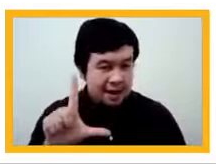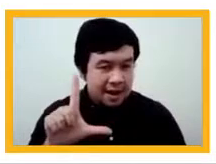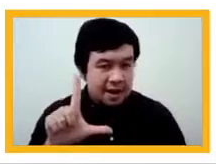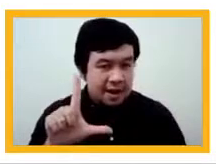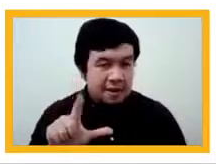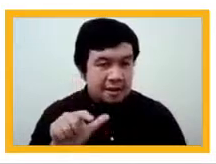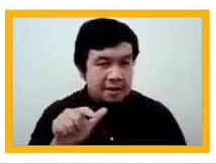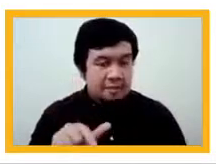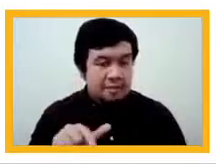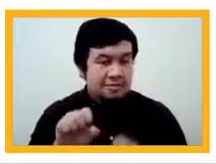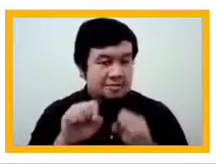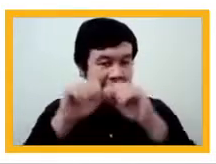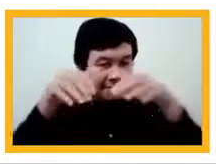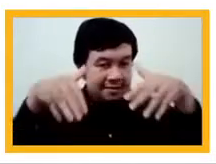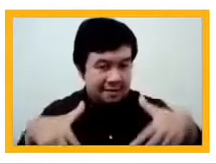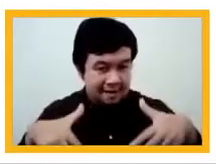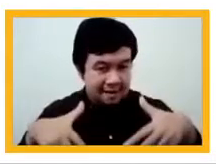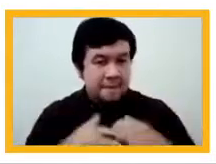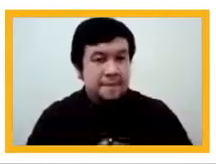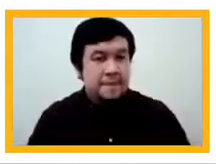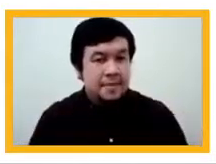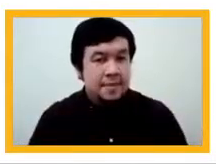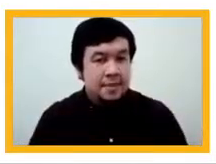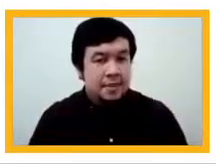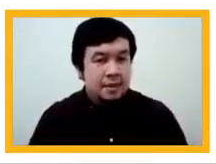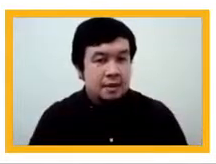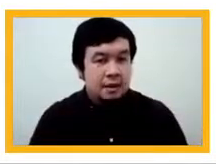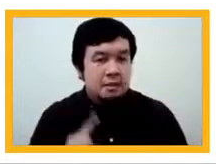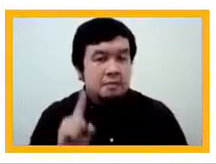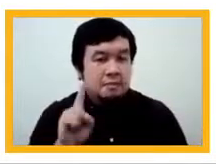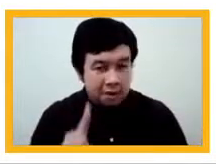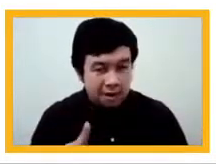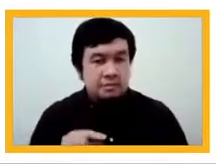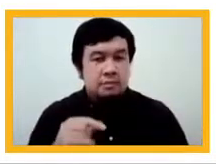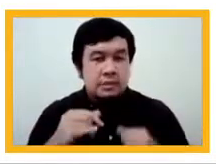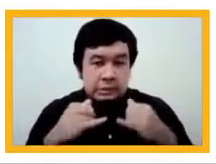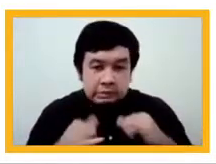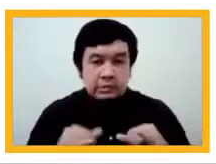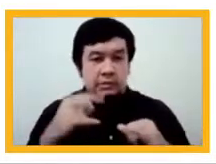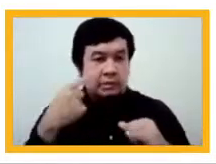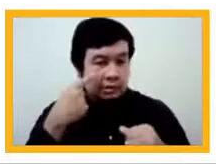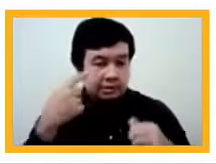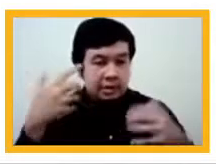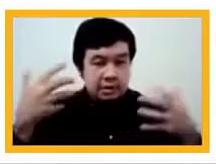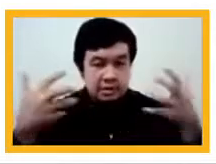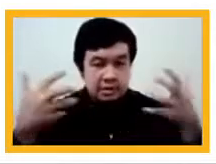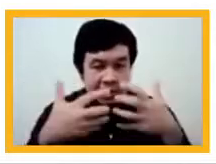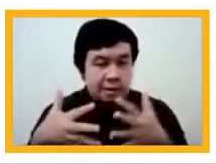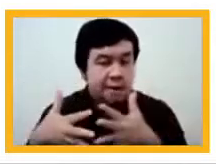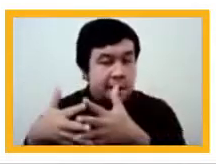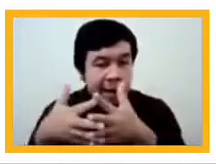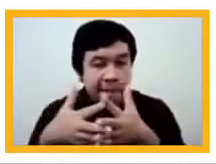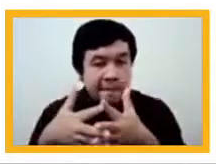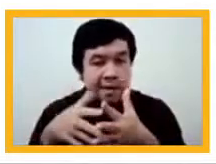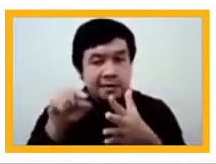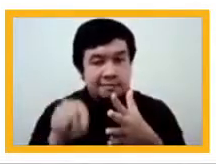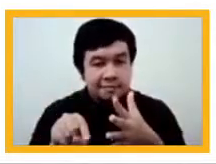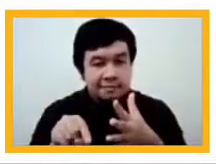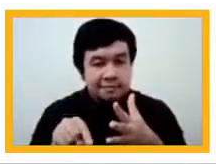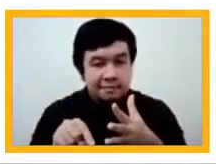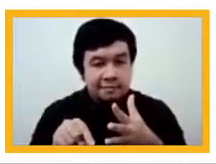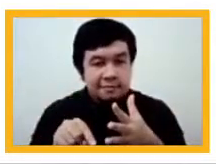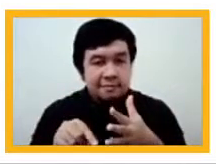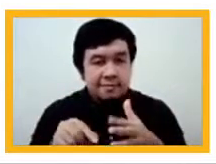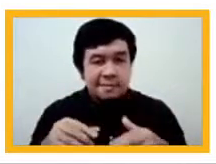system for American demography. Some felt creating such a pathway would deepen